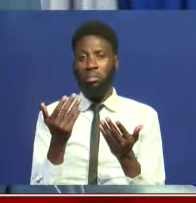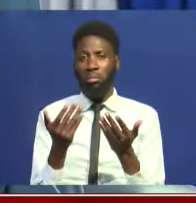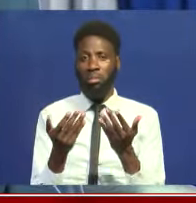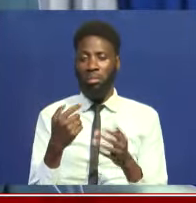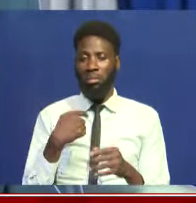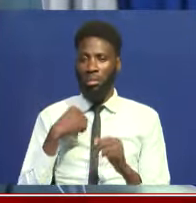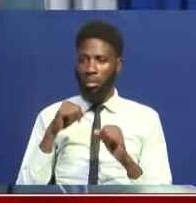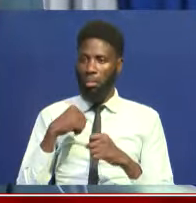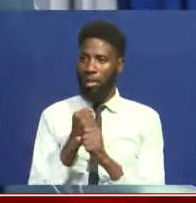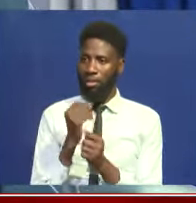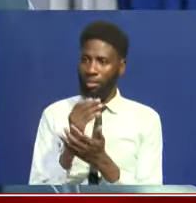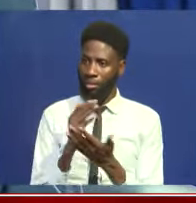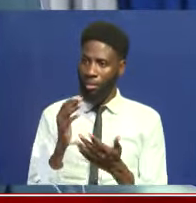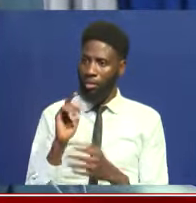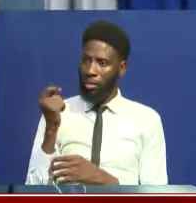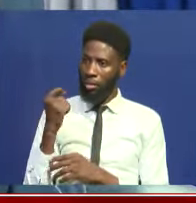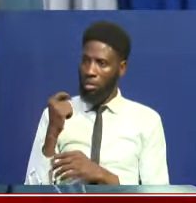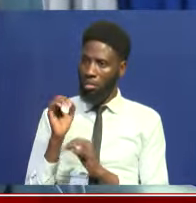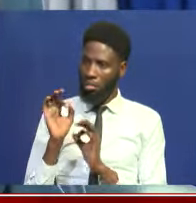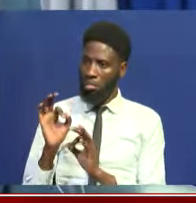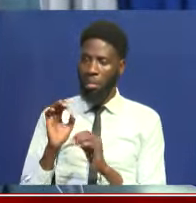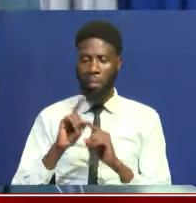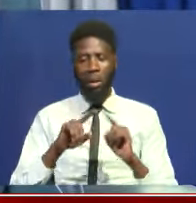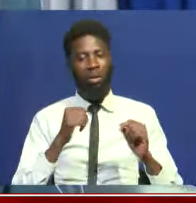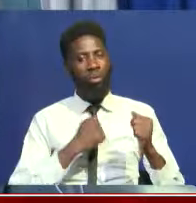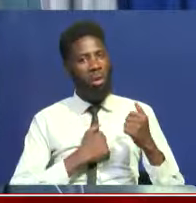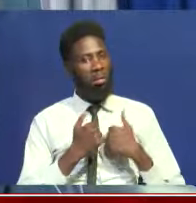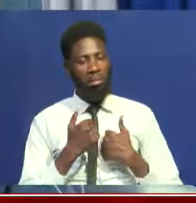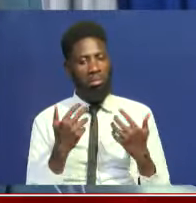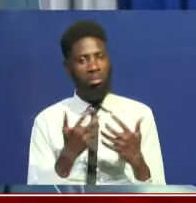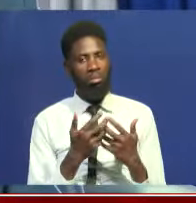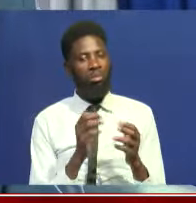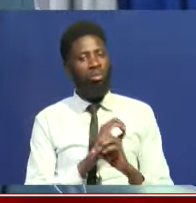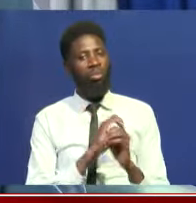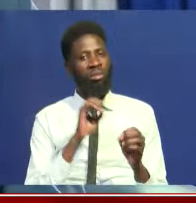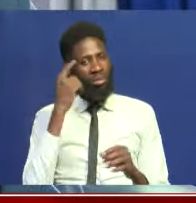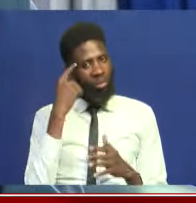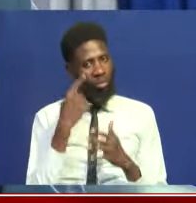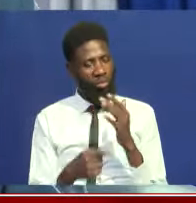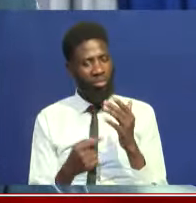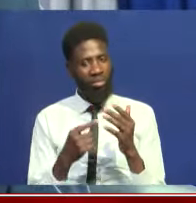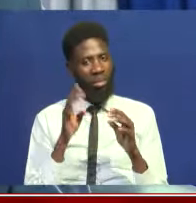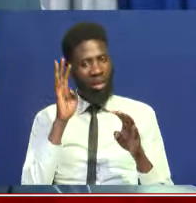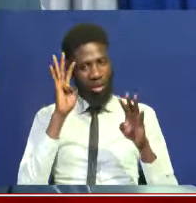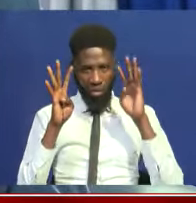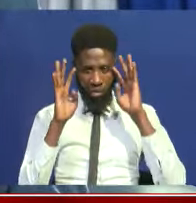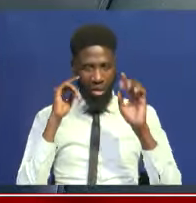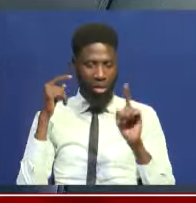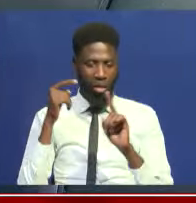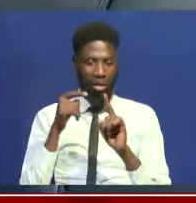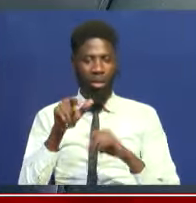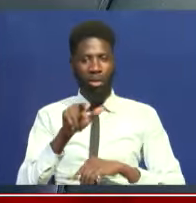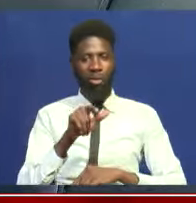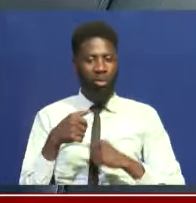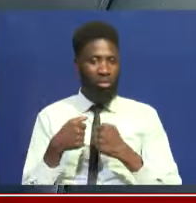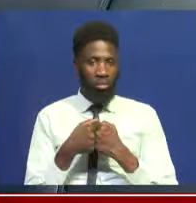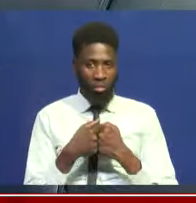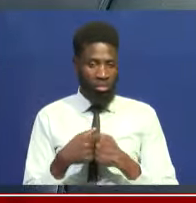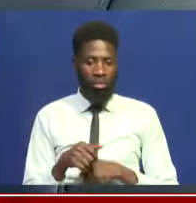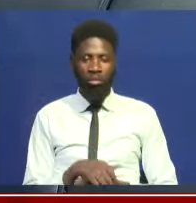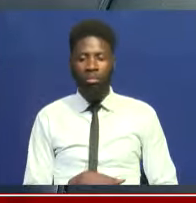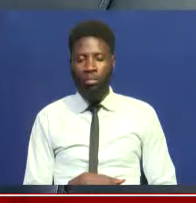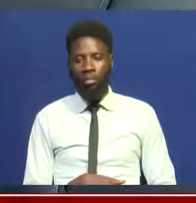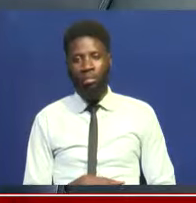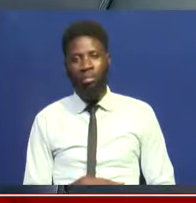it works in Kenya, might not work in Rwanda, you know? Yeah. So what are your thoughts on that, innovating for local challenges? So first